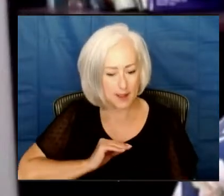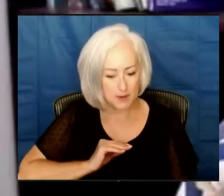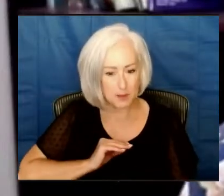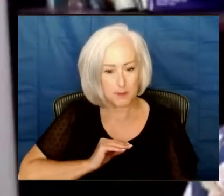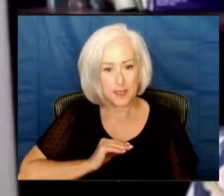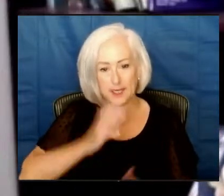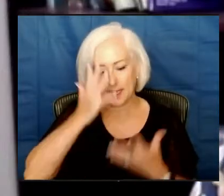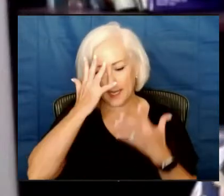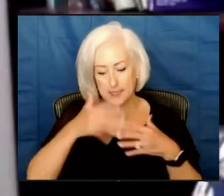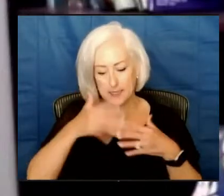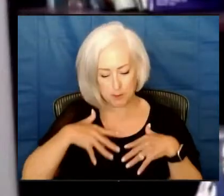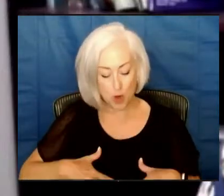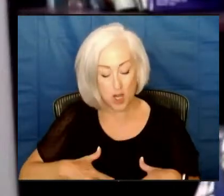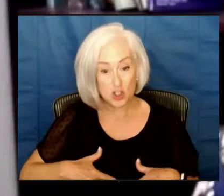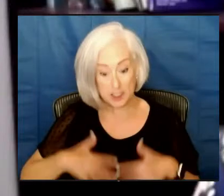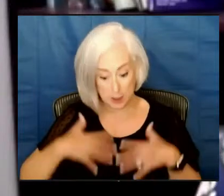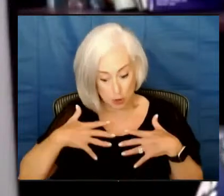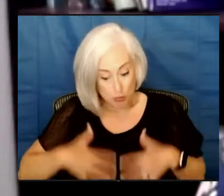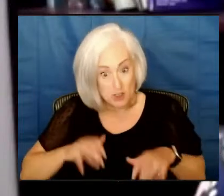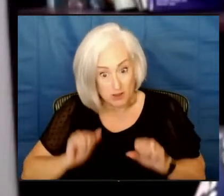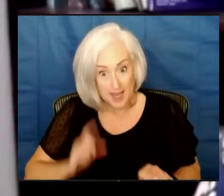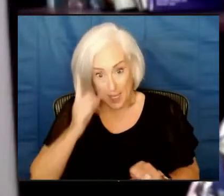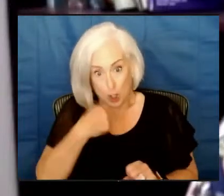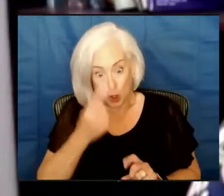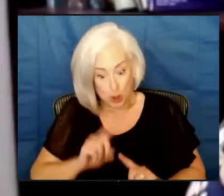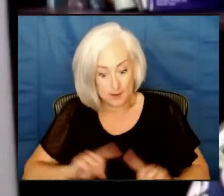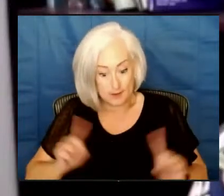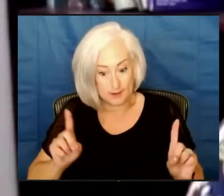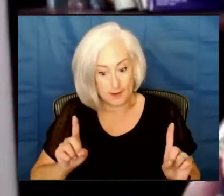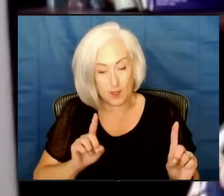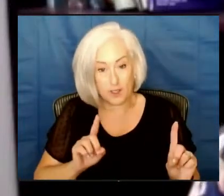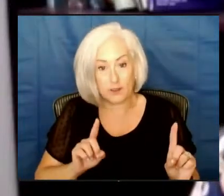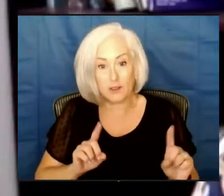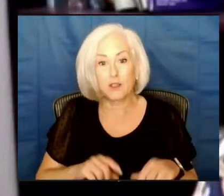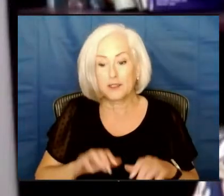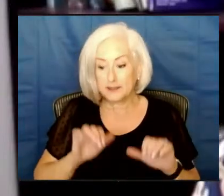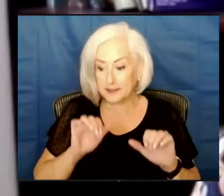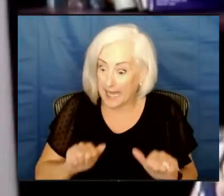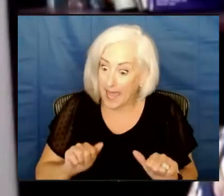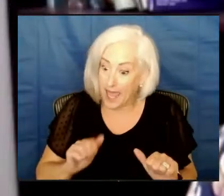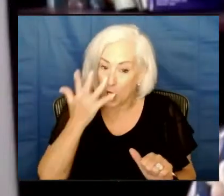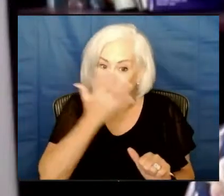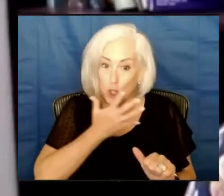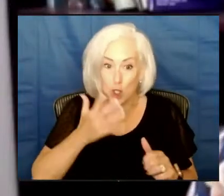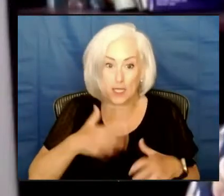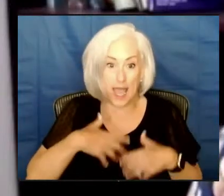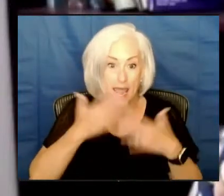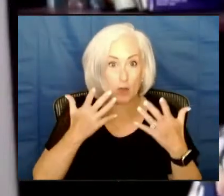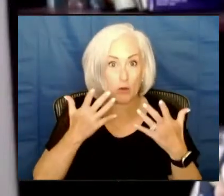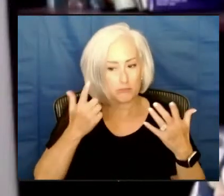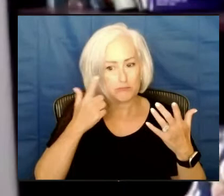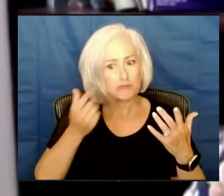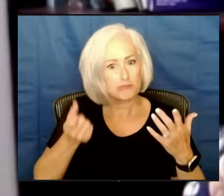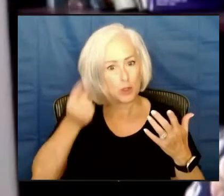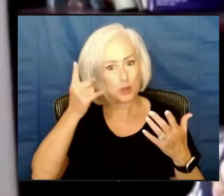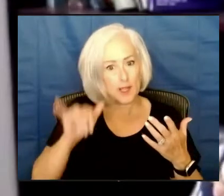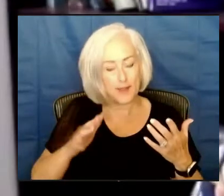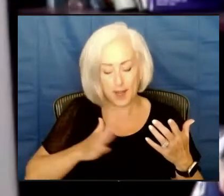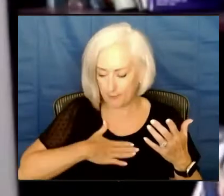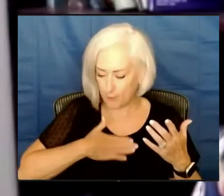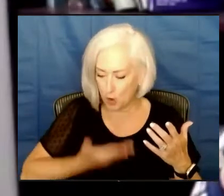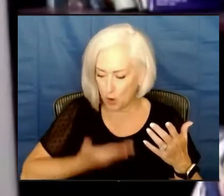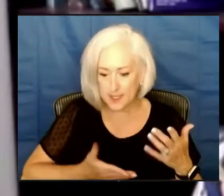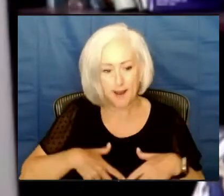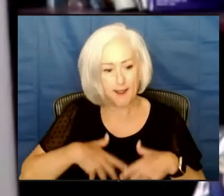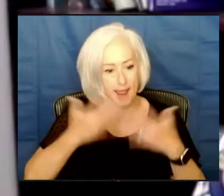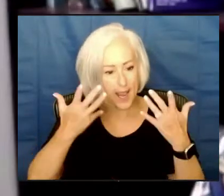lot of different ways in different people. It can come out looking angry, which I think is understandable to be upset and angry that you have to